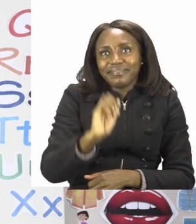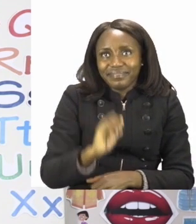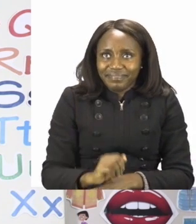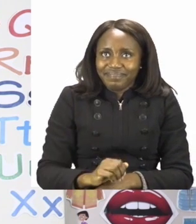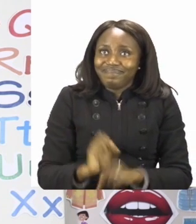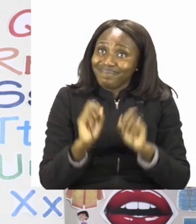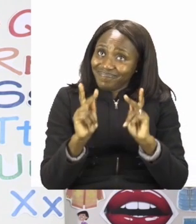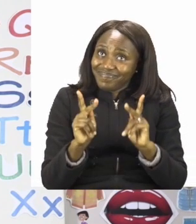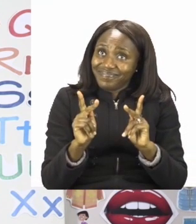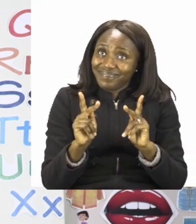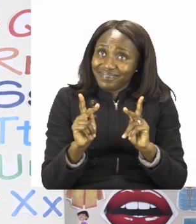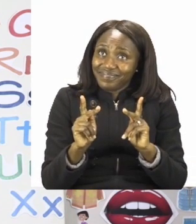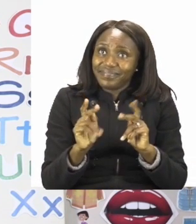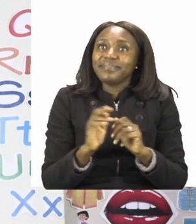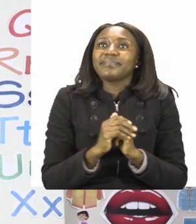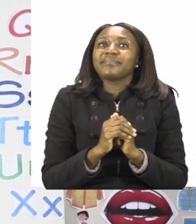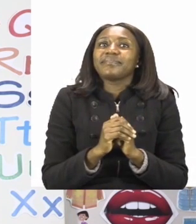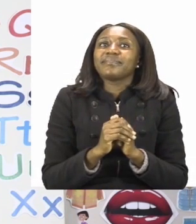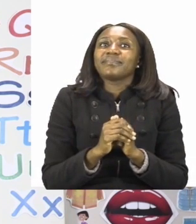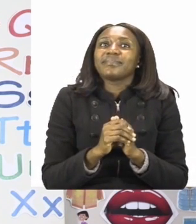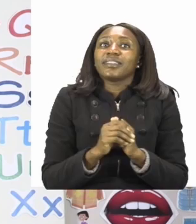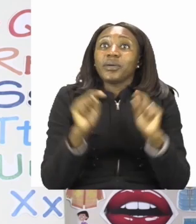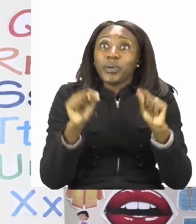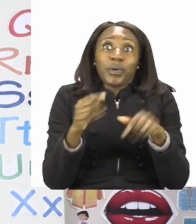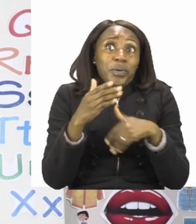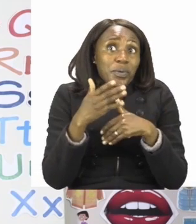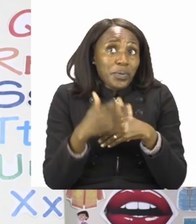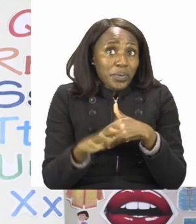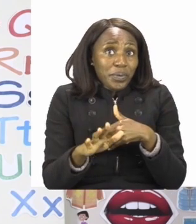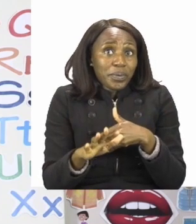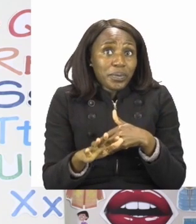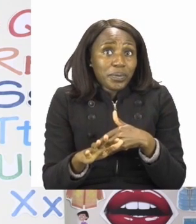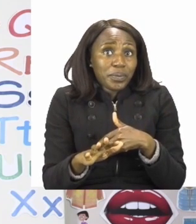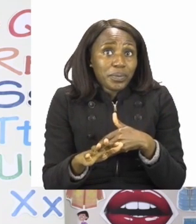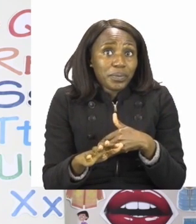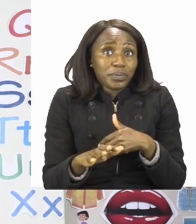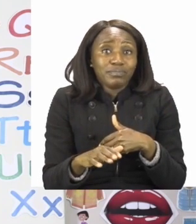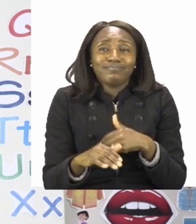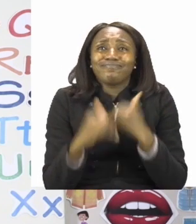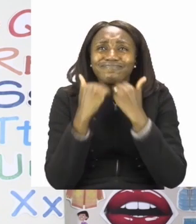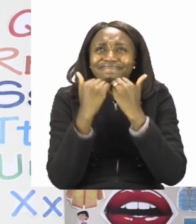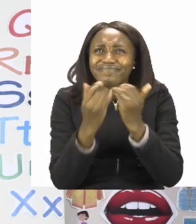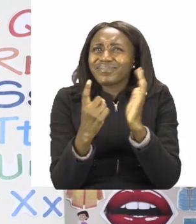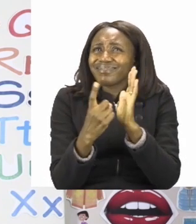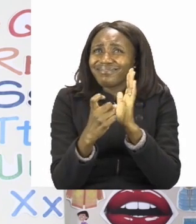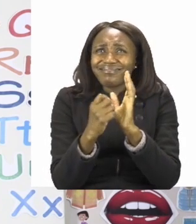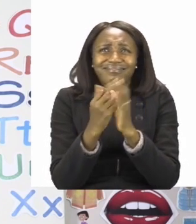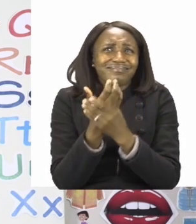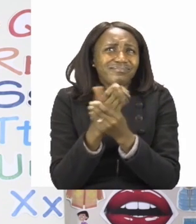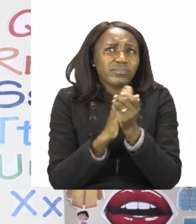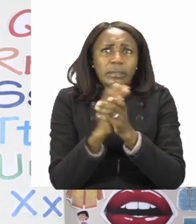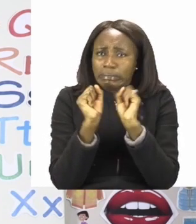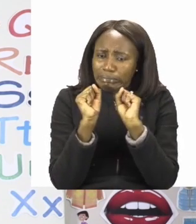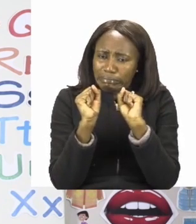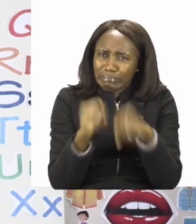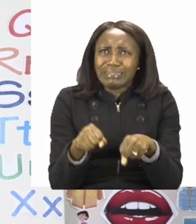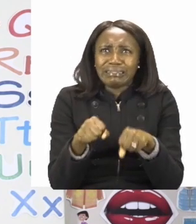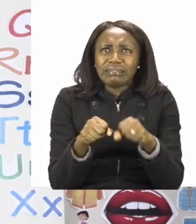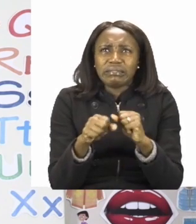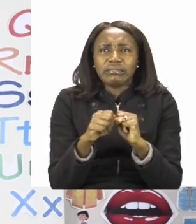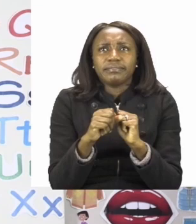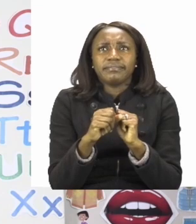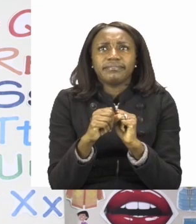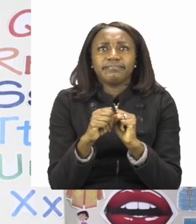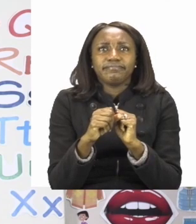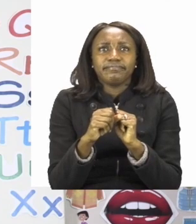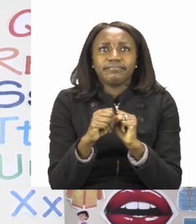yourself. So now that we are done with our lesson, it's very important for us to sanitize.